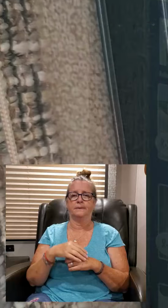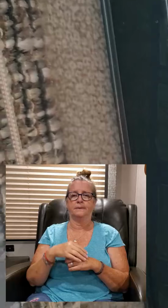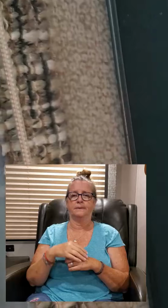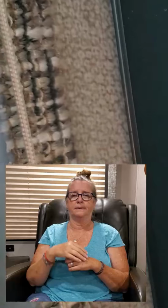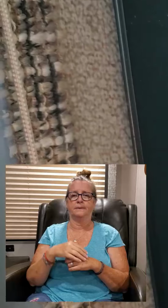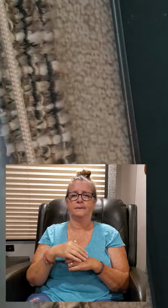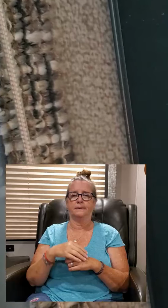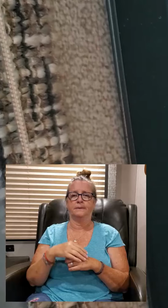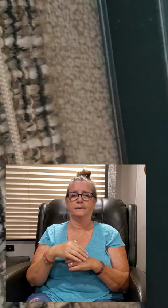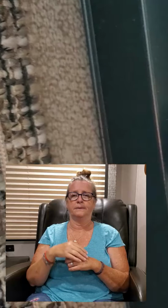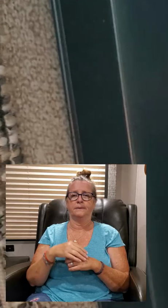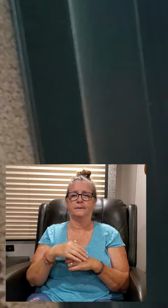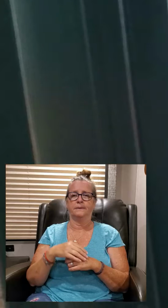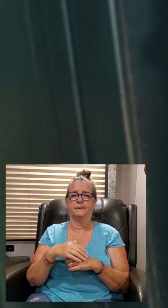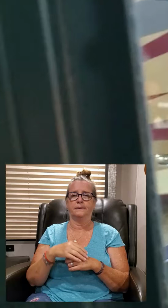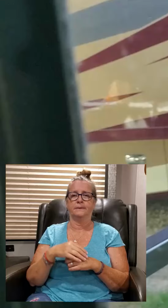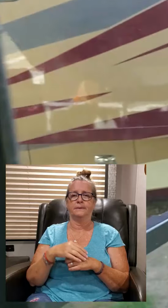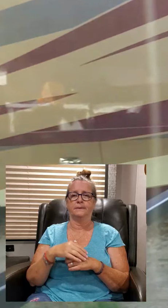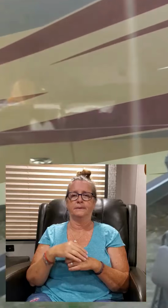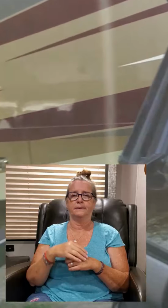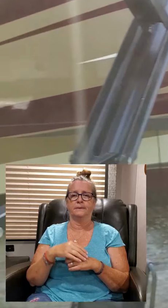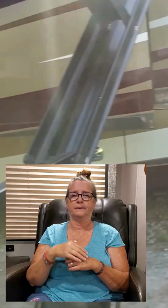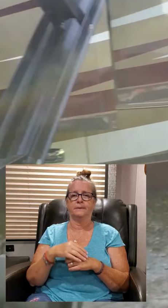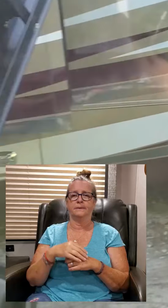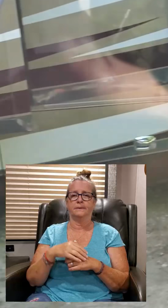version of it. And she's showing you here